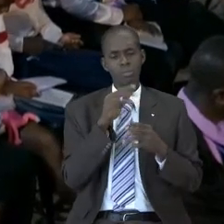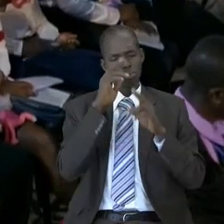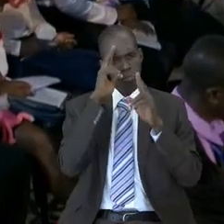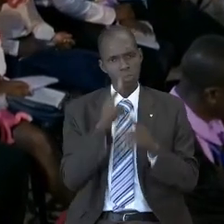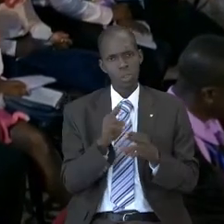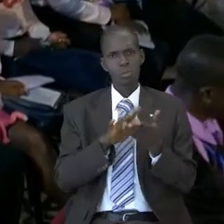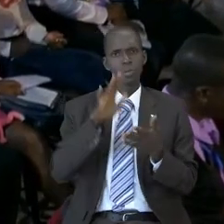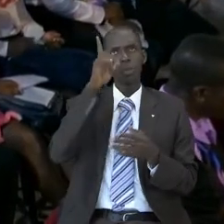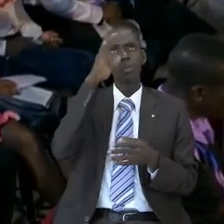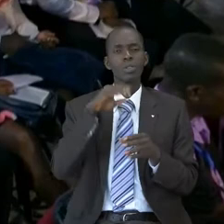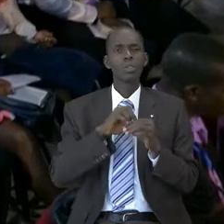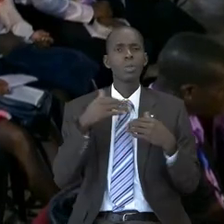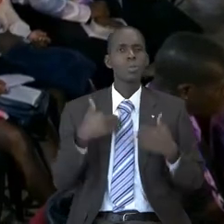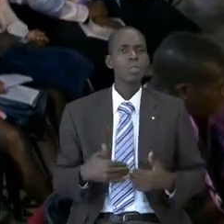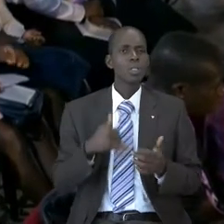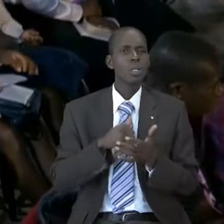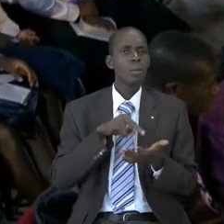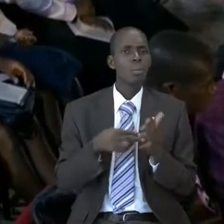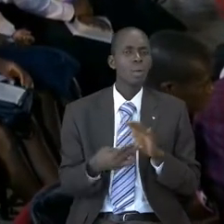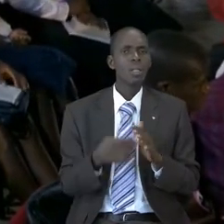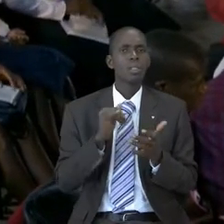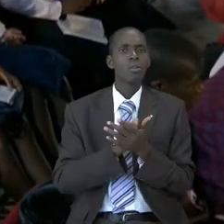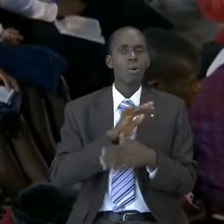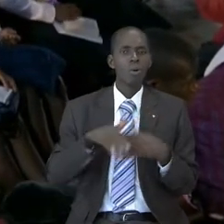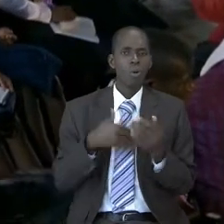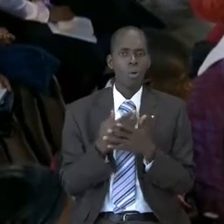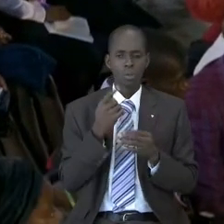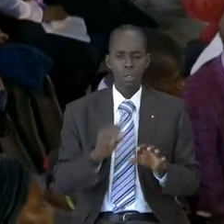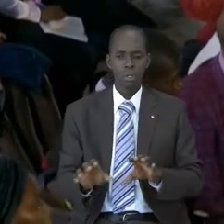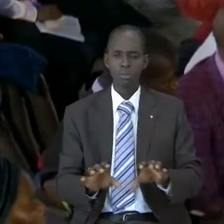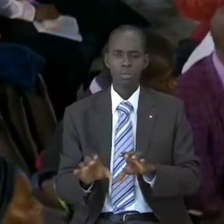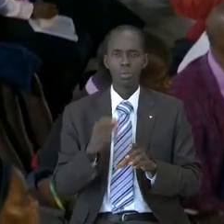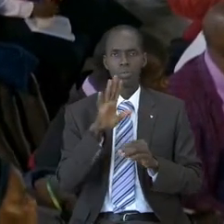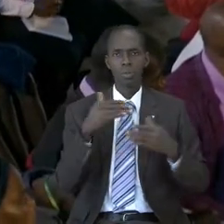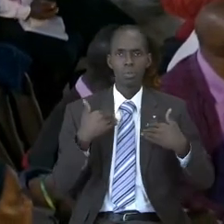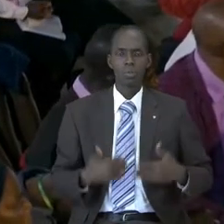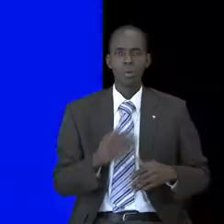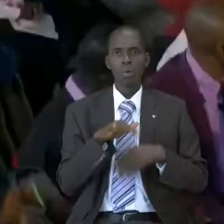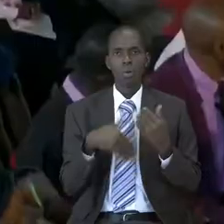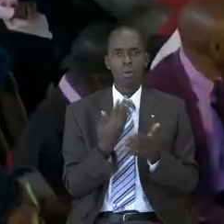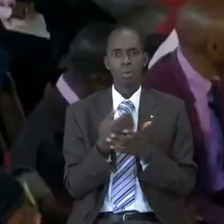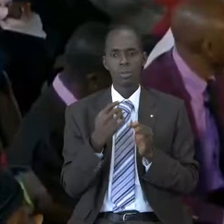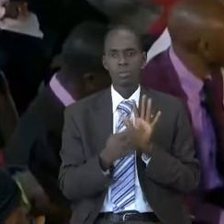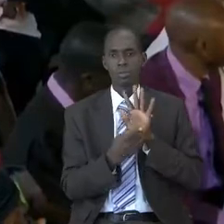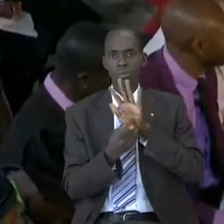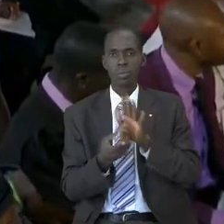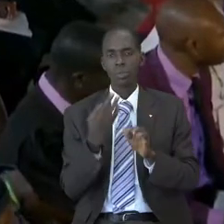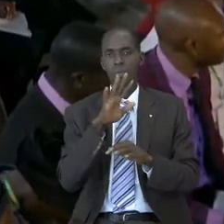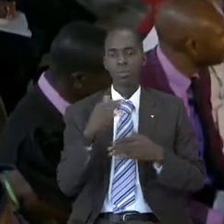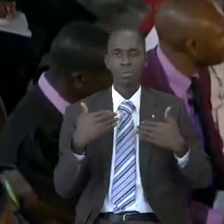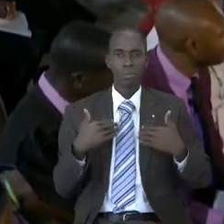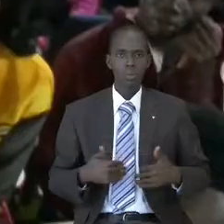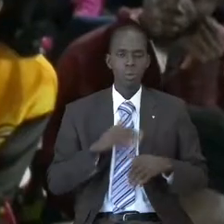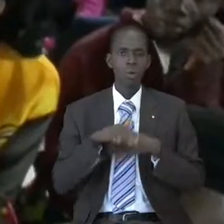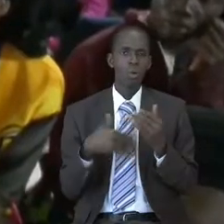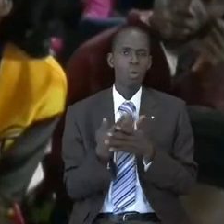body, it means that all the actions of your body, all the demonstrations of your body, all the use of